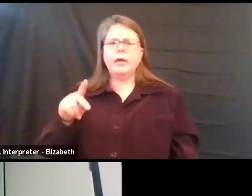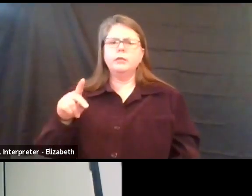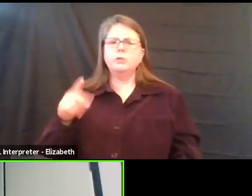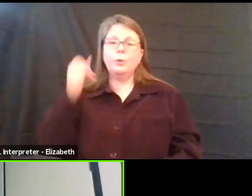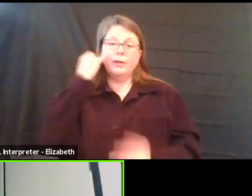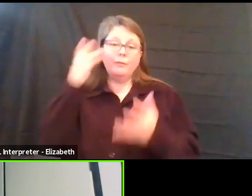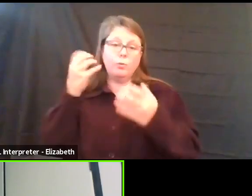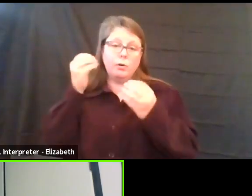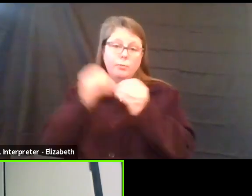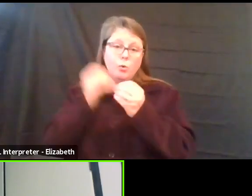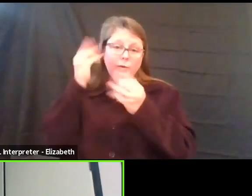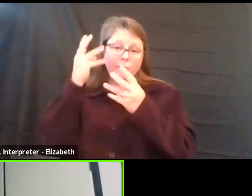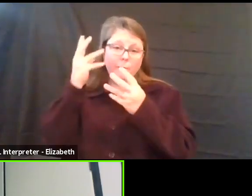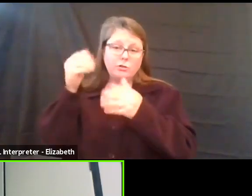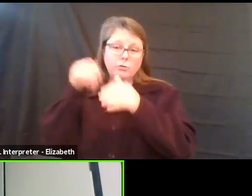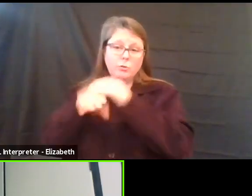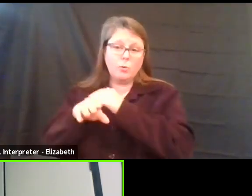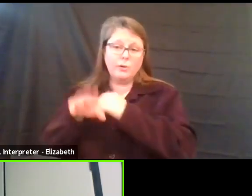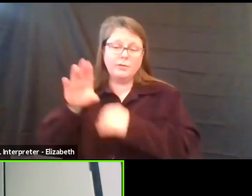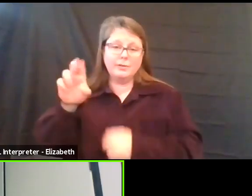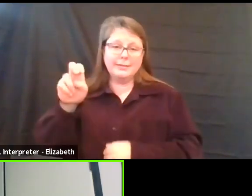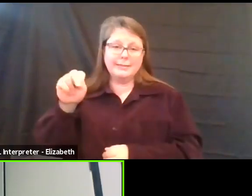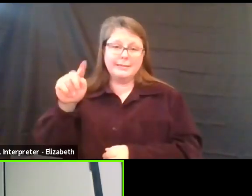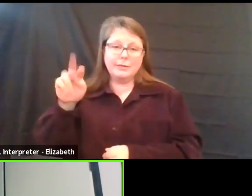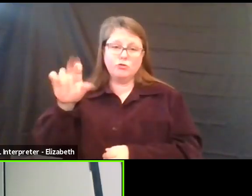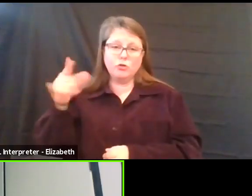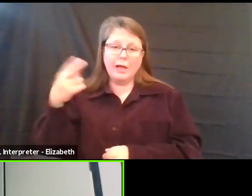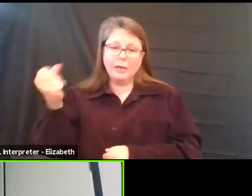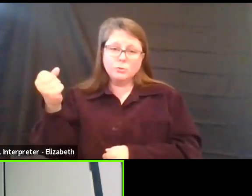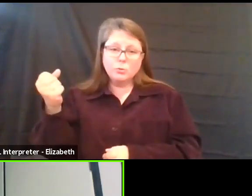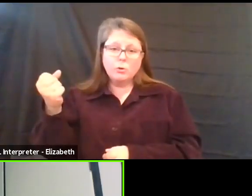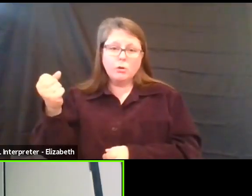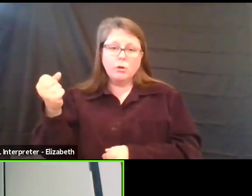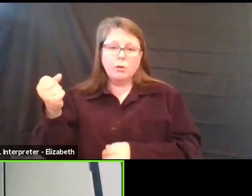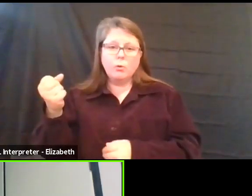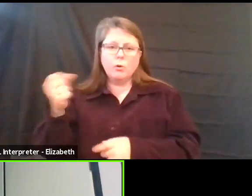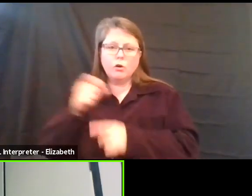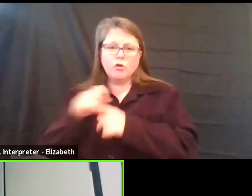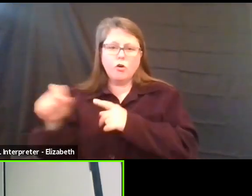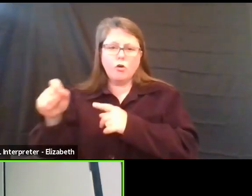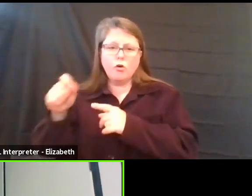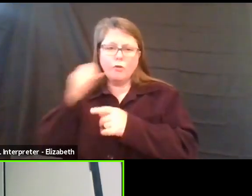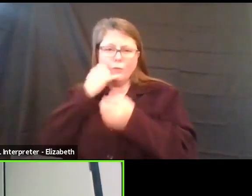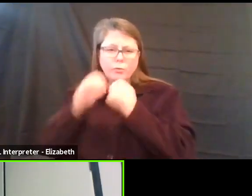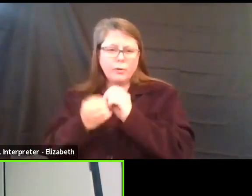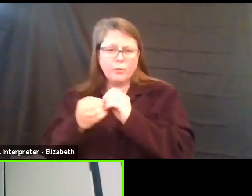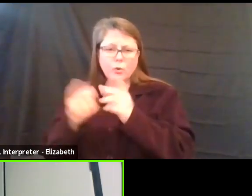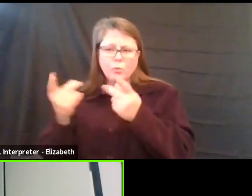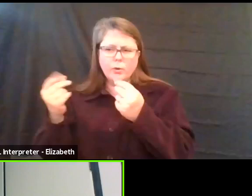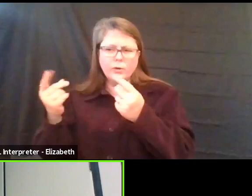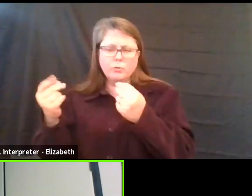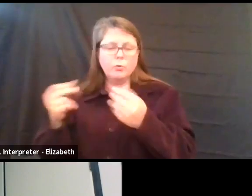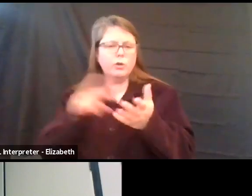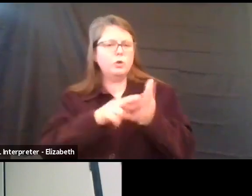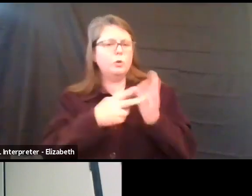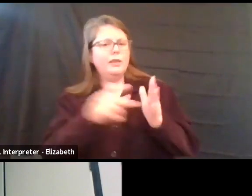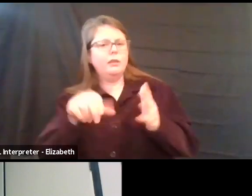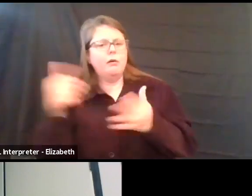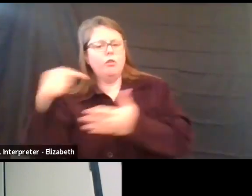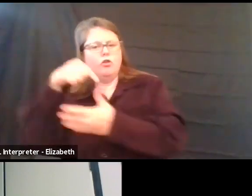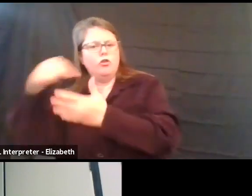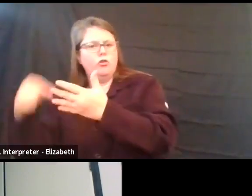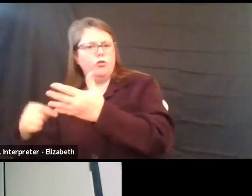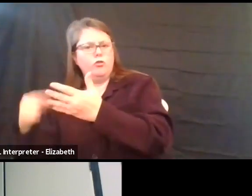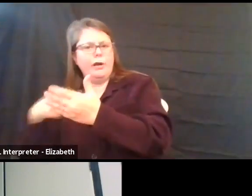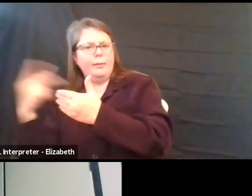to get access to those services, or what would you do? Are you talking about the other grant programs? The